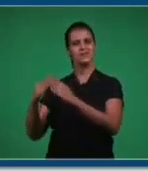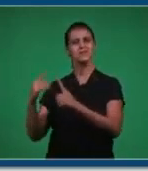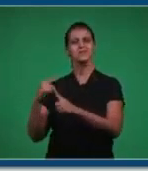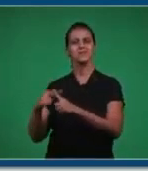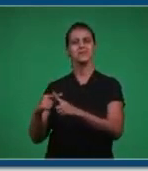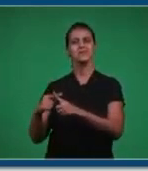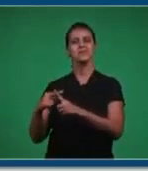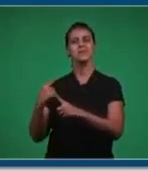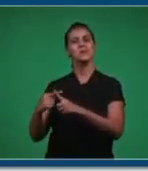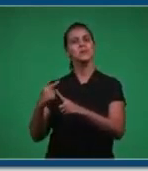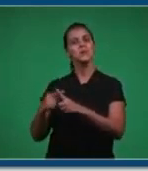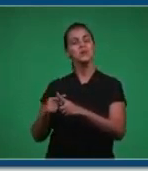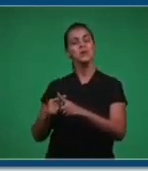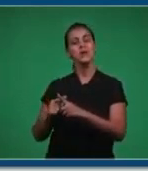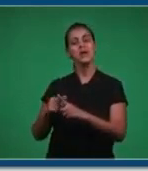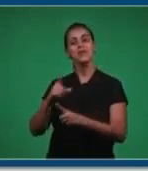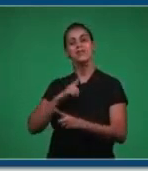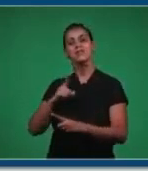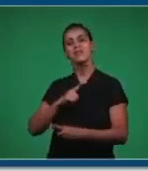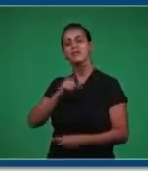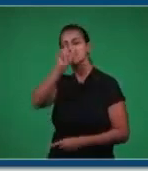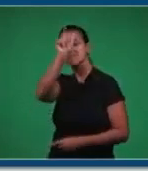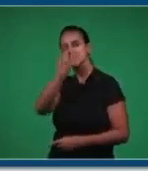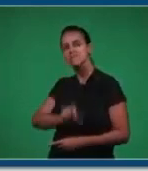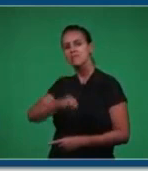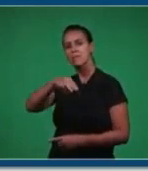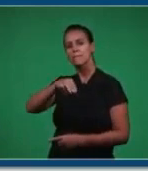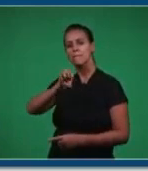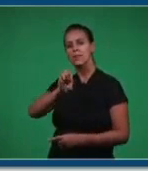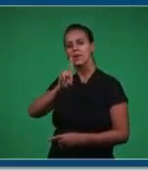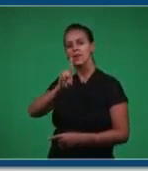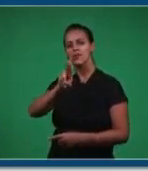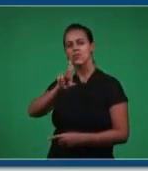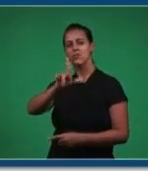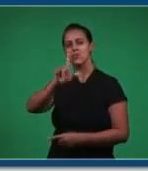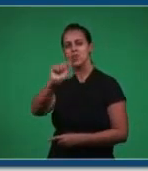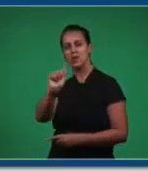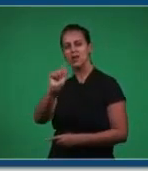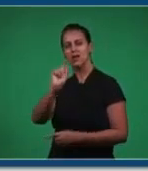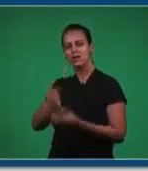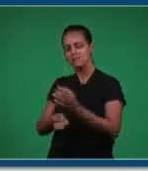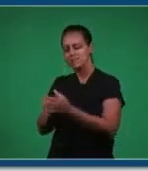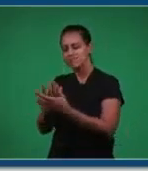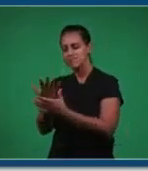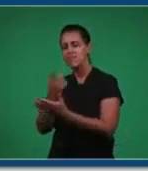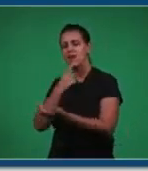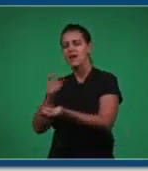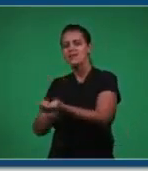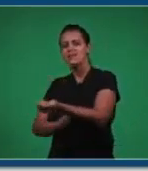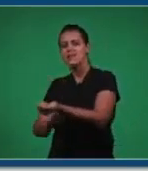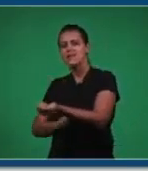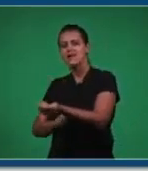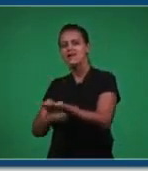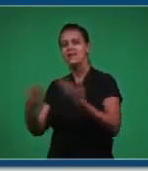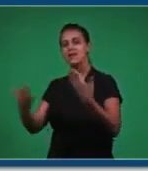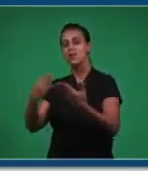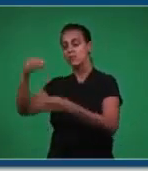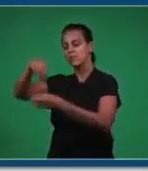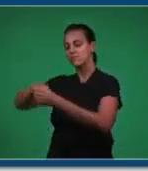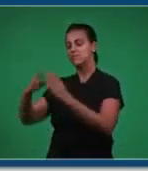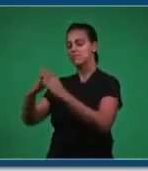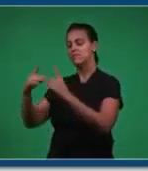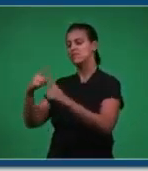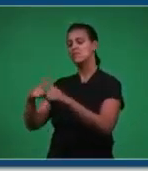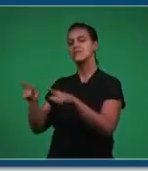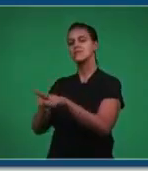life, the life of the church, so that we may be able to feel the presence of the Lord and is willing to discern the thoughts and